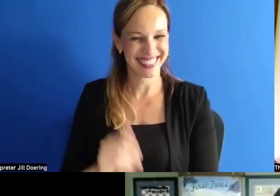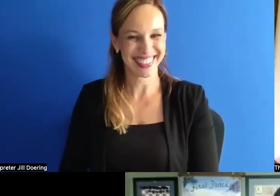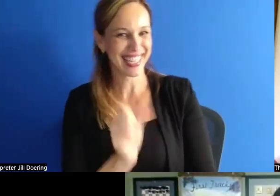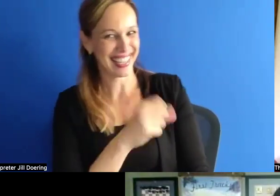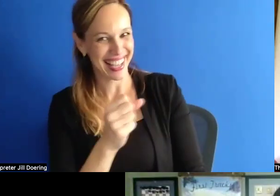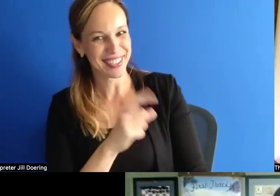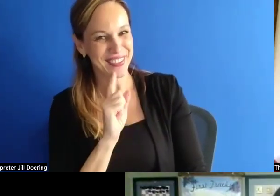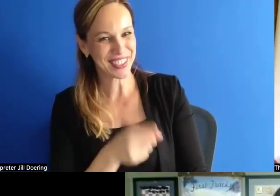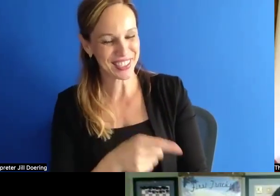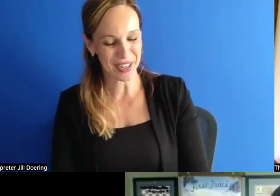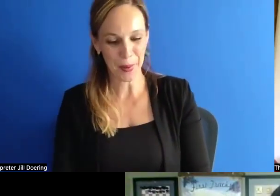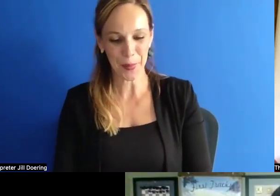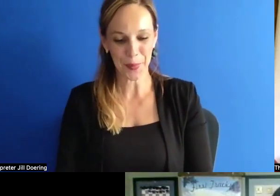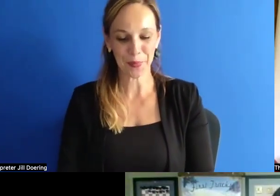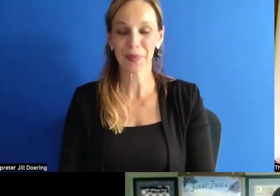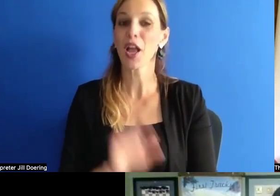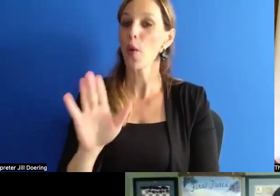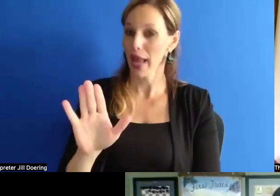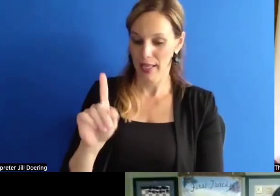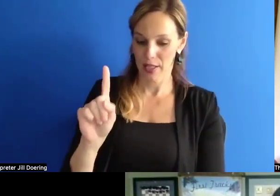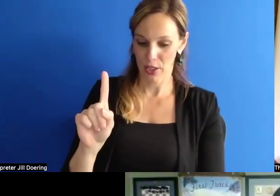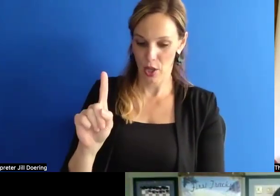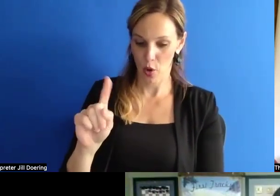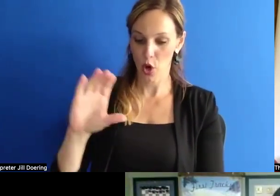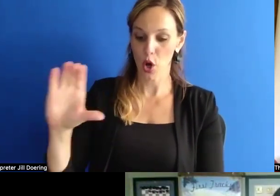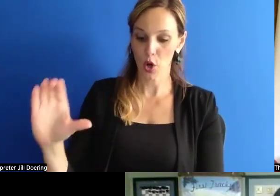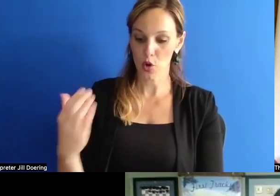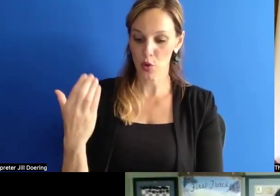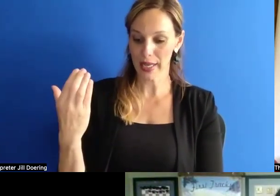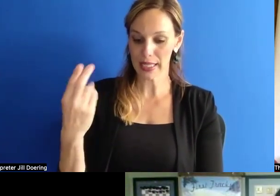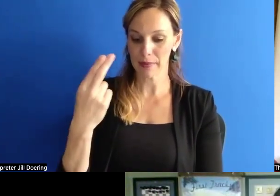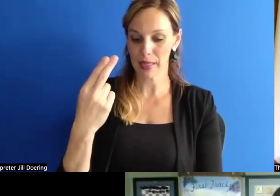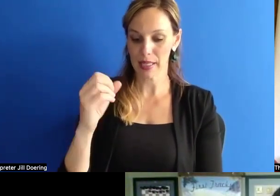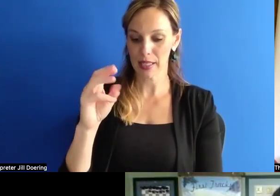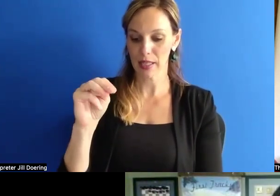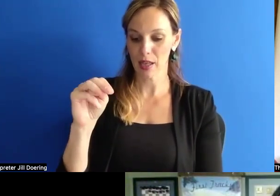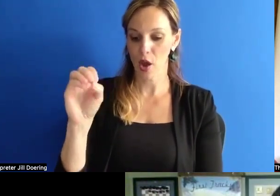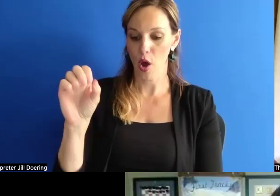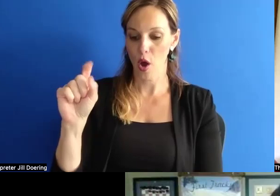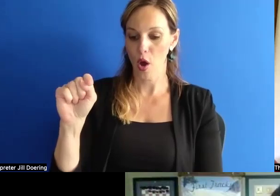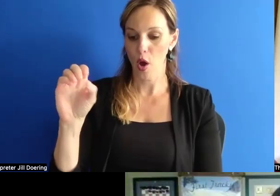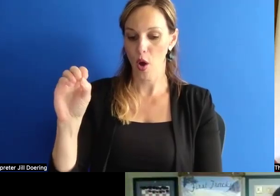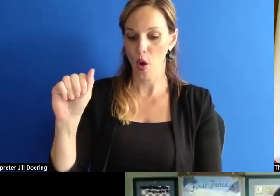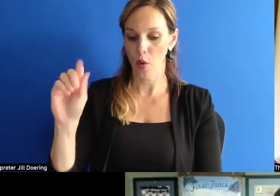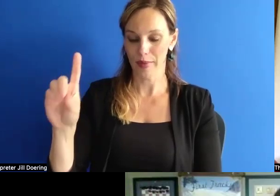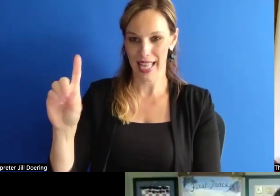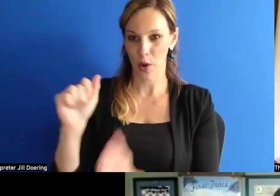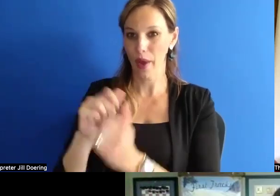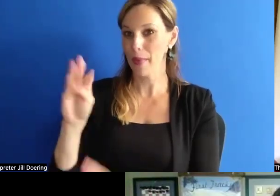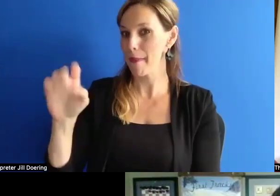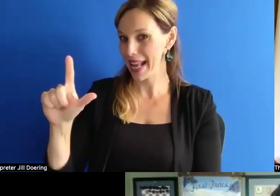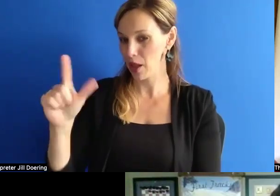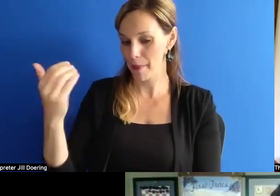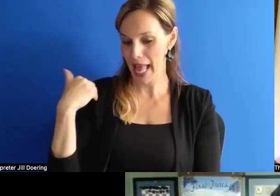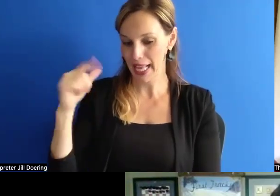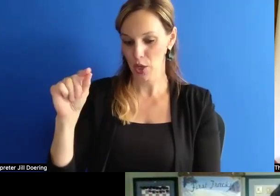for sure. Christmas Homestead with Michael Rady in 2016. I thought